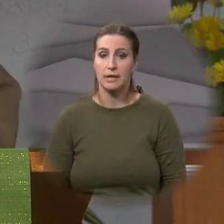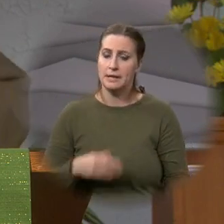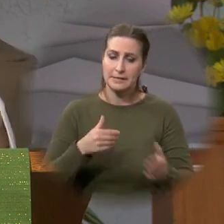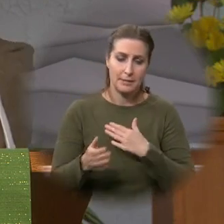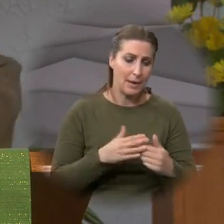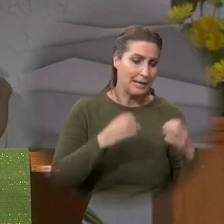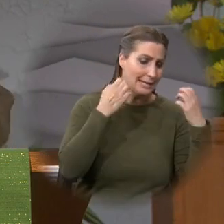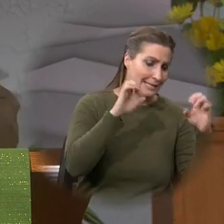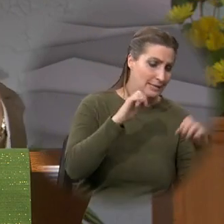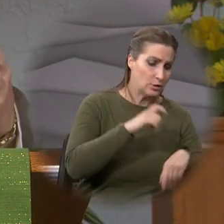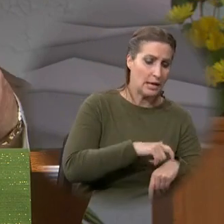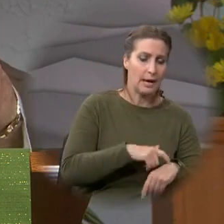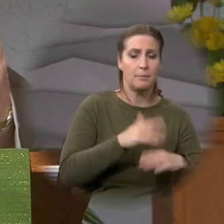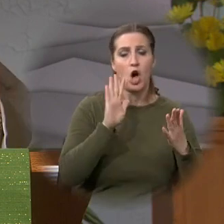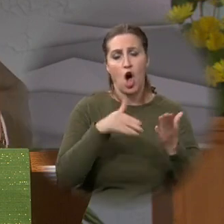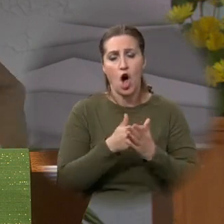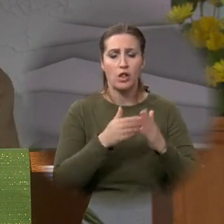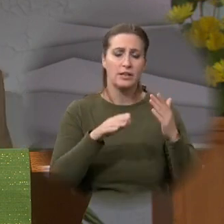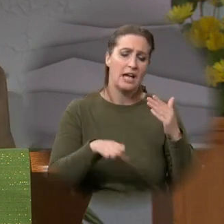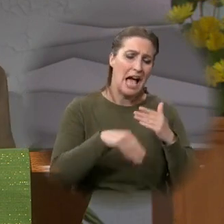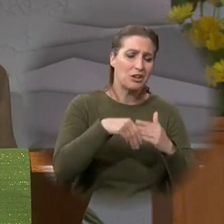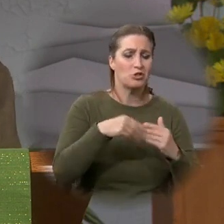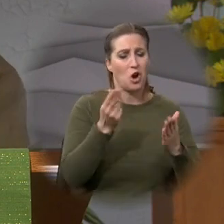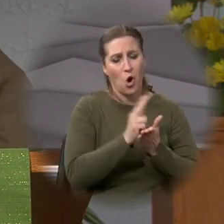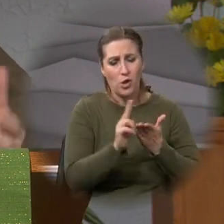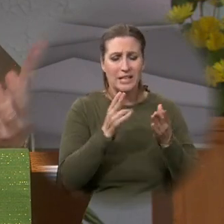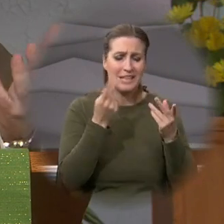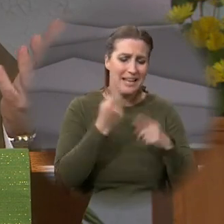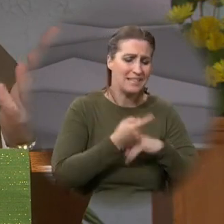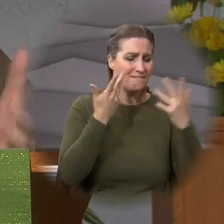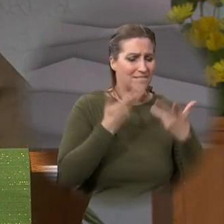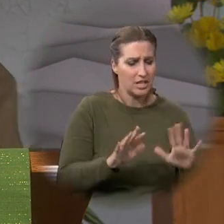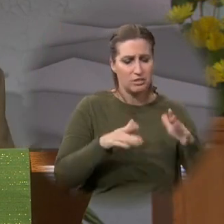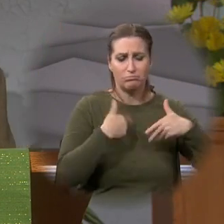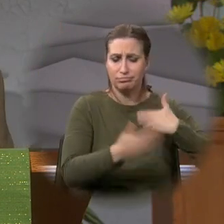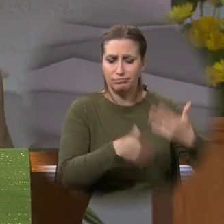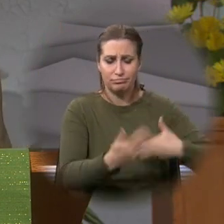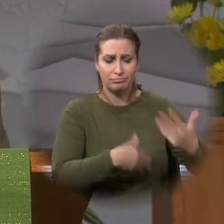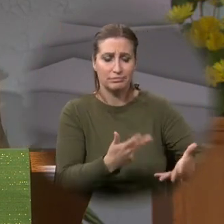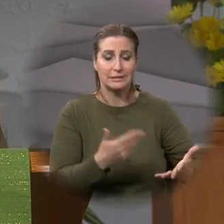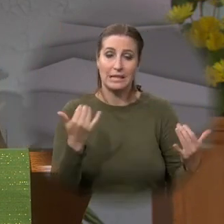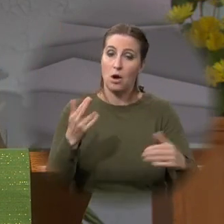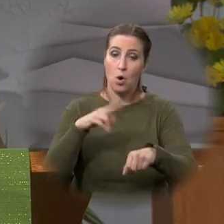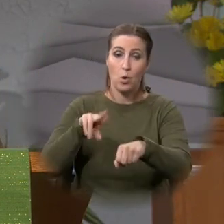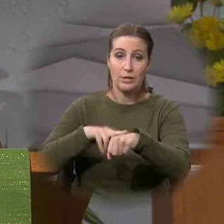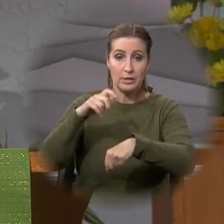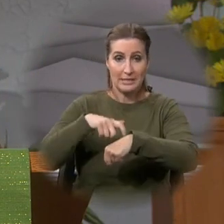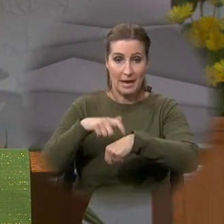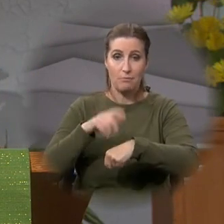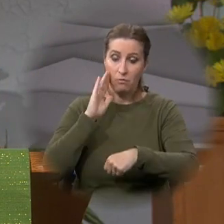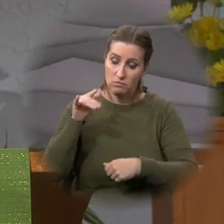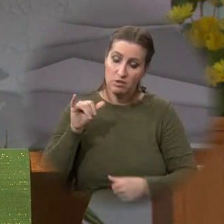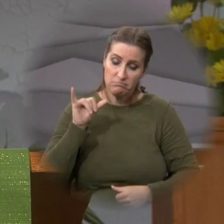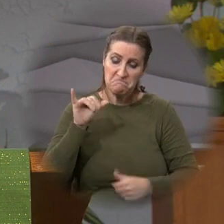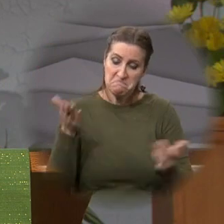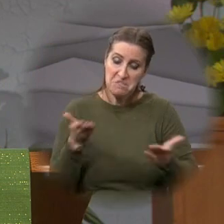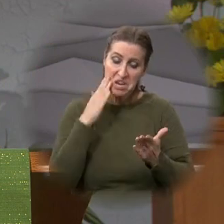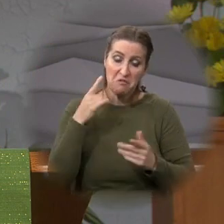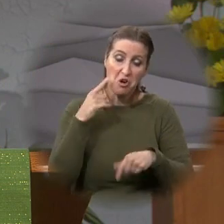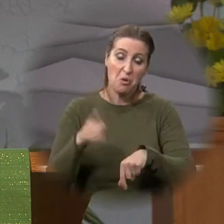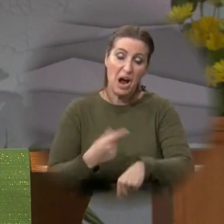is finally over. All of the extra holidays and holy days are gone. We're in ordinary time and we're going to be there for a while.